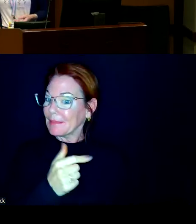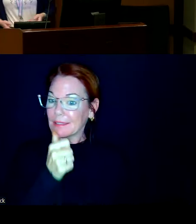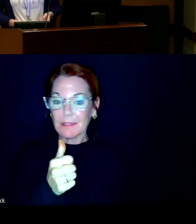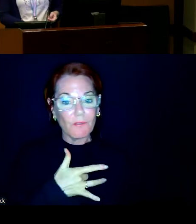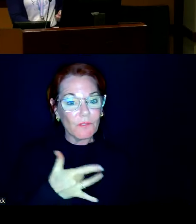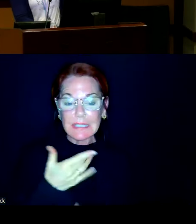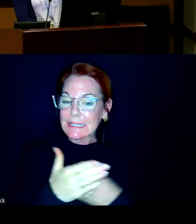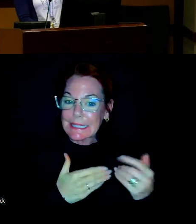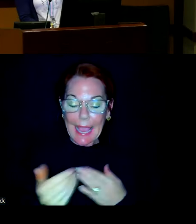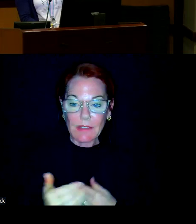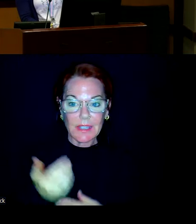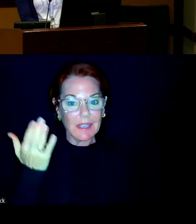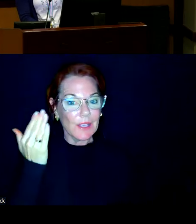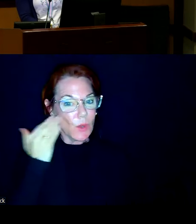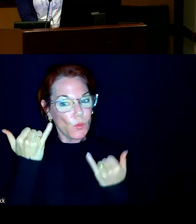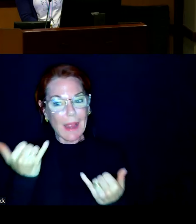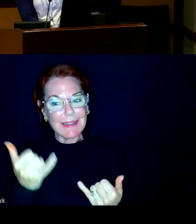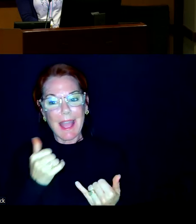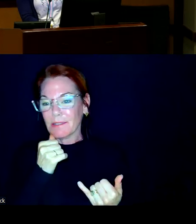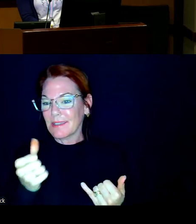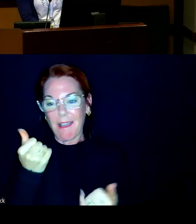for trans and gender diverse folks right now.